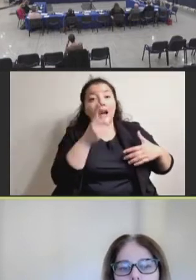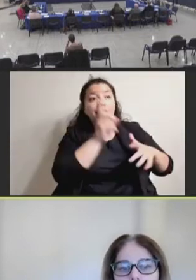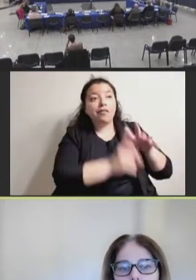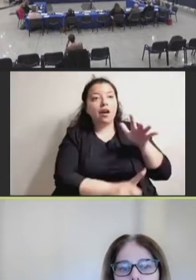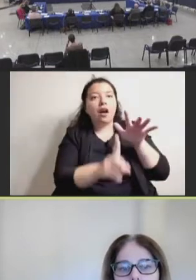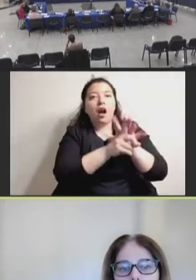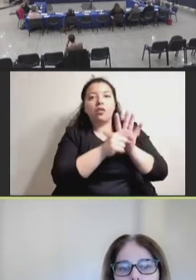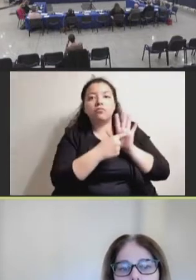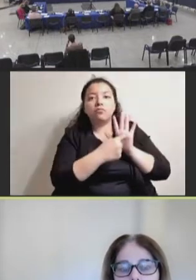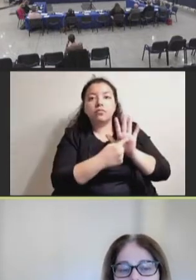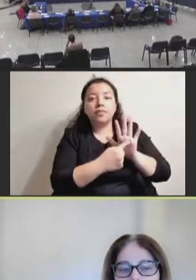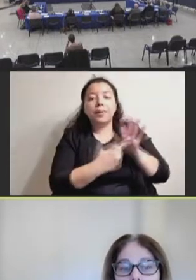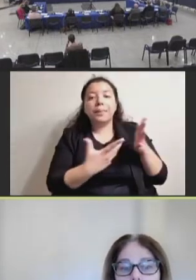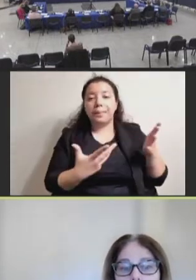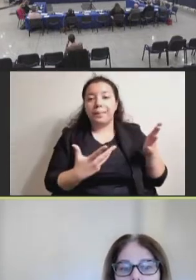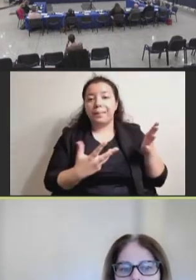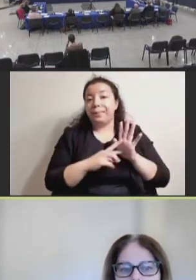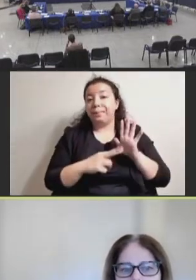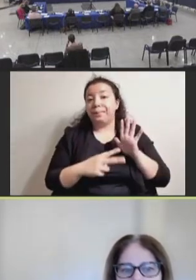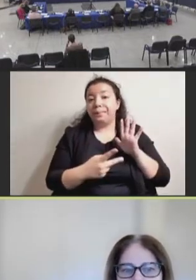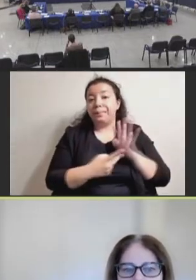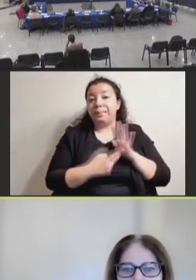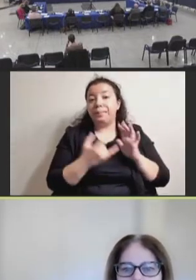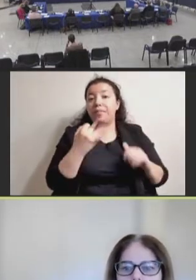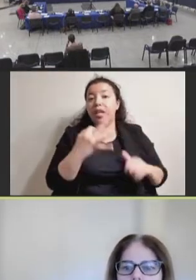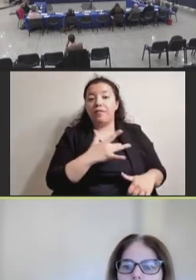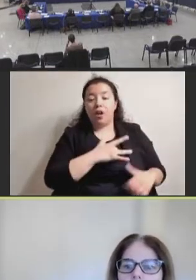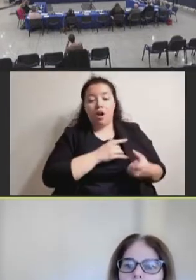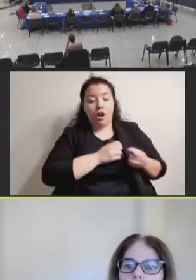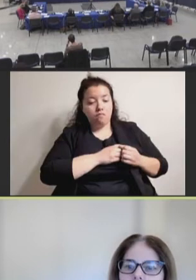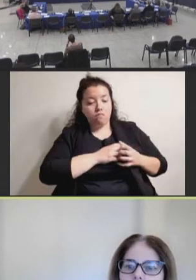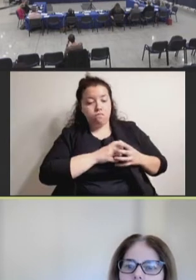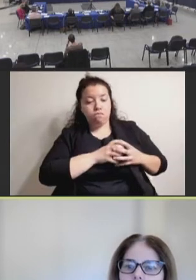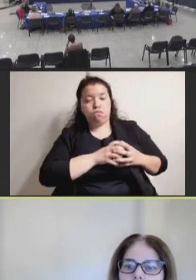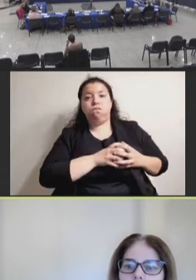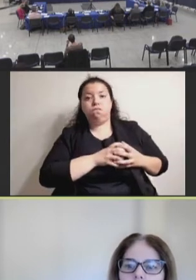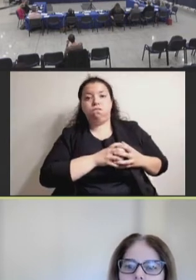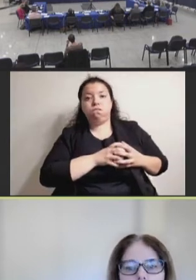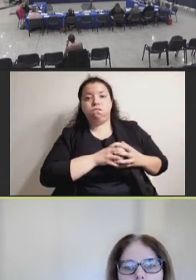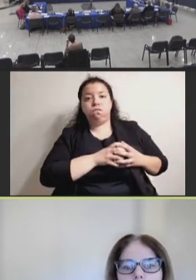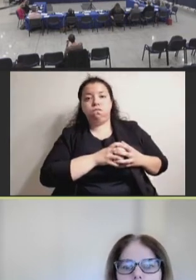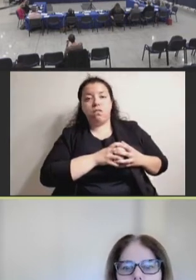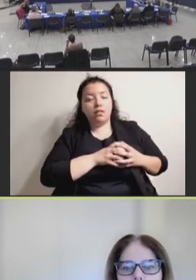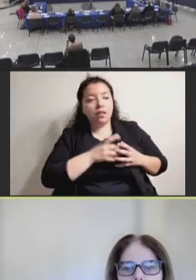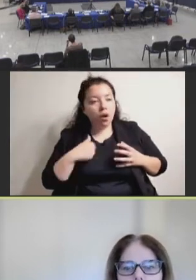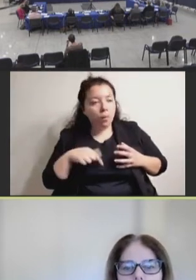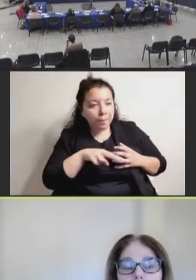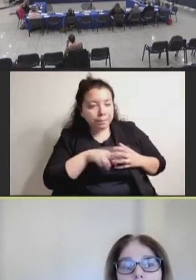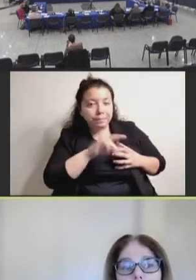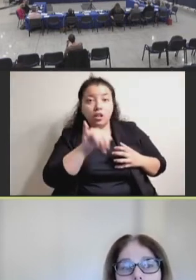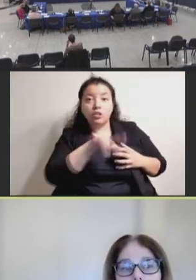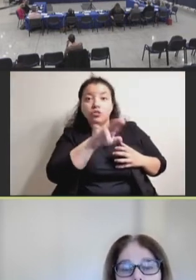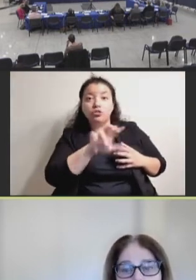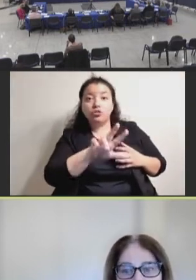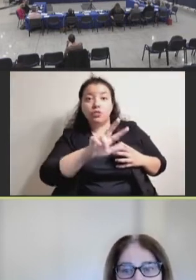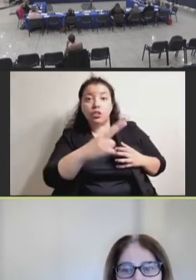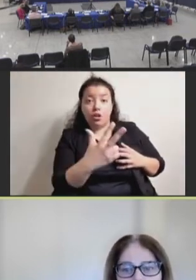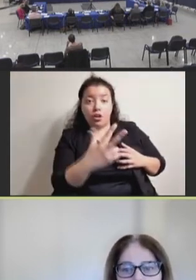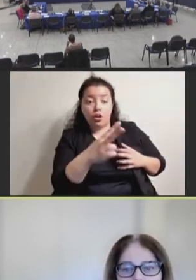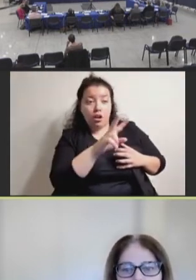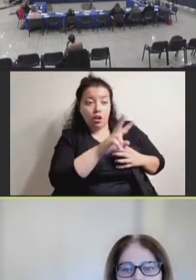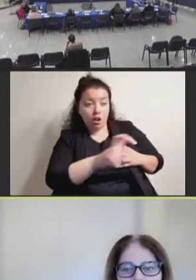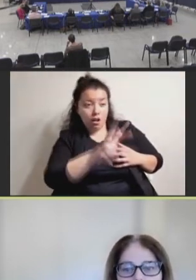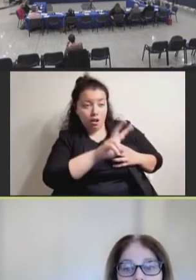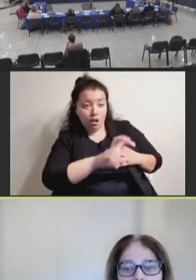case, for example, it's the myocarditis represented by the heart. For example, on June 3rd, we compared vaccinees who are in their risk interval